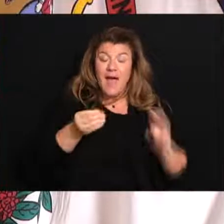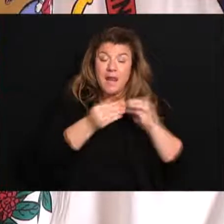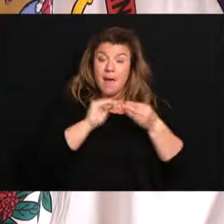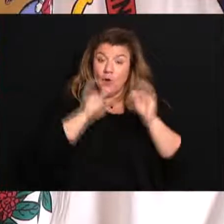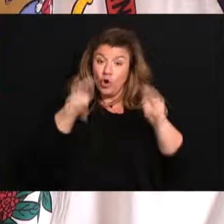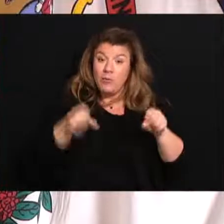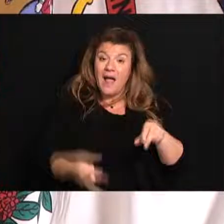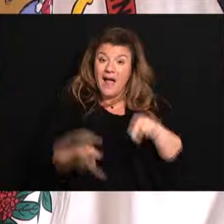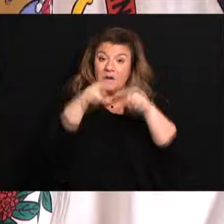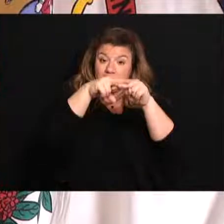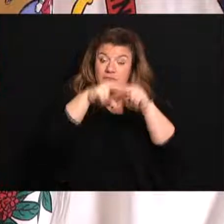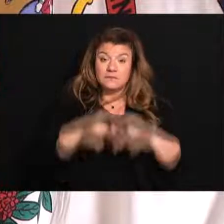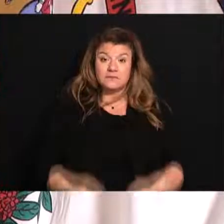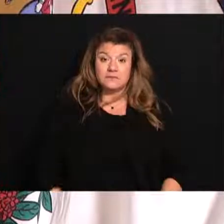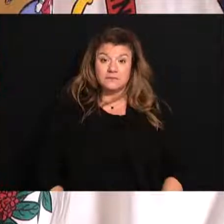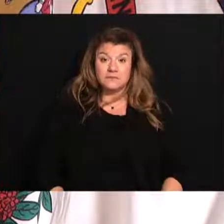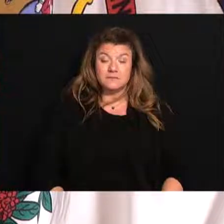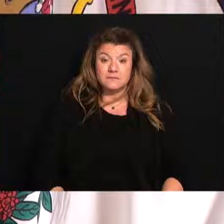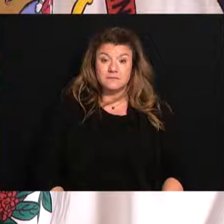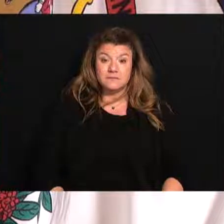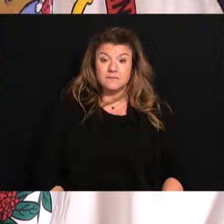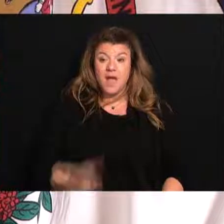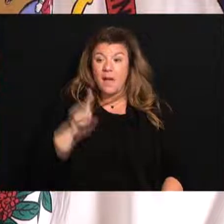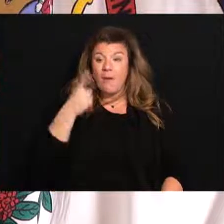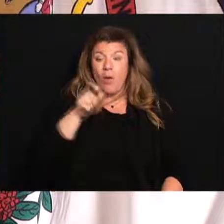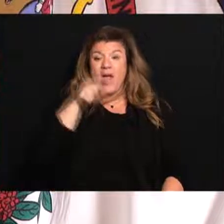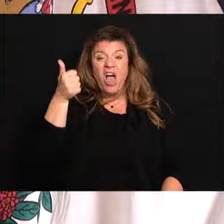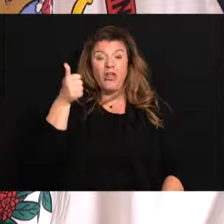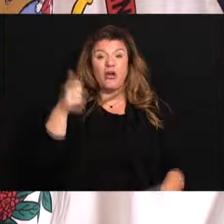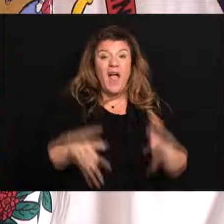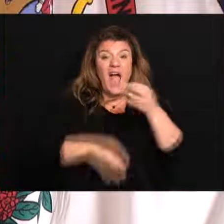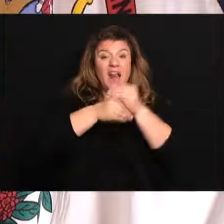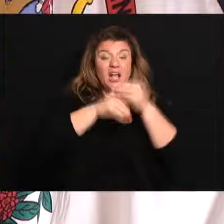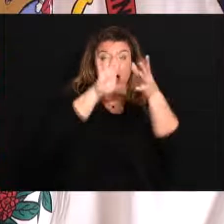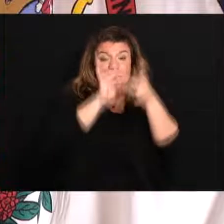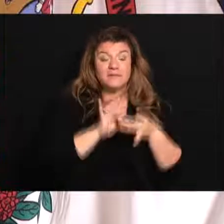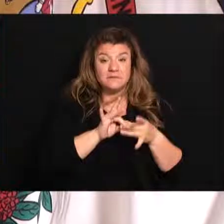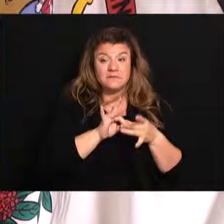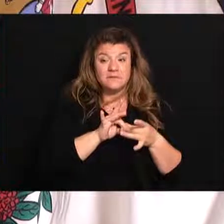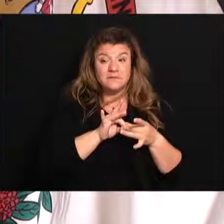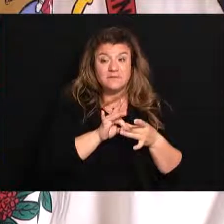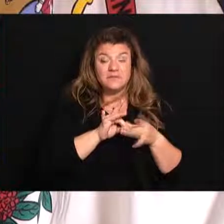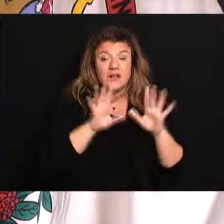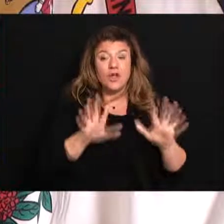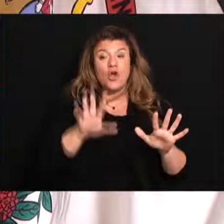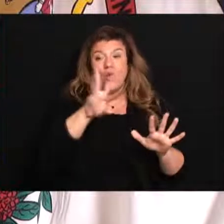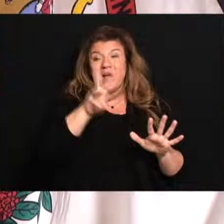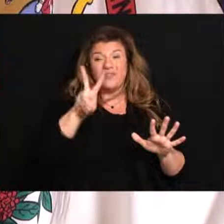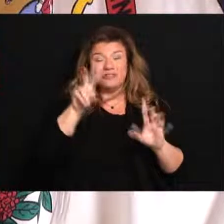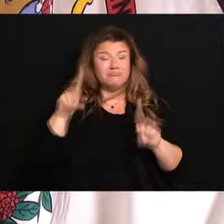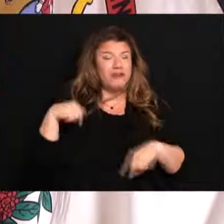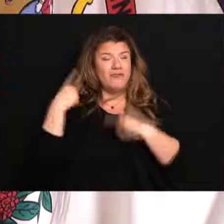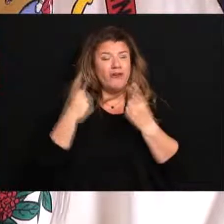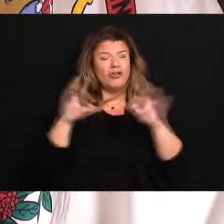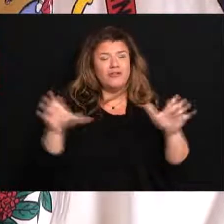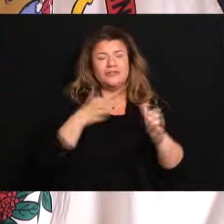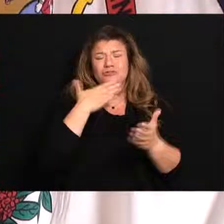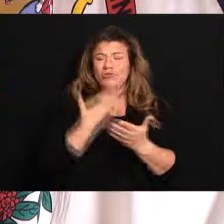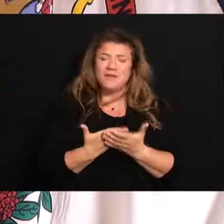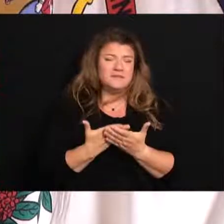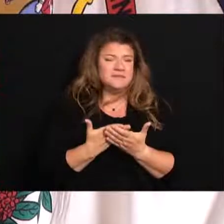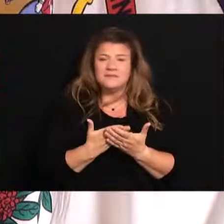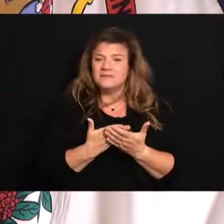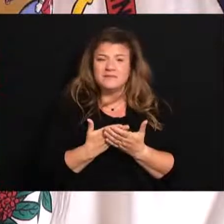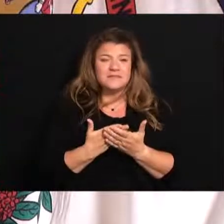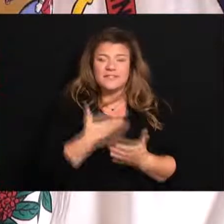higher. The only other thing I would say to you is, West Virginia, you've done so good, so good.